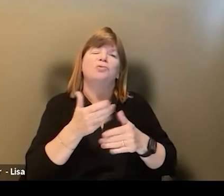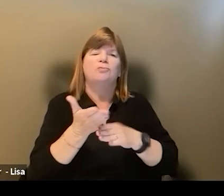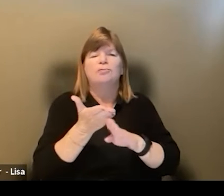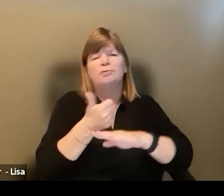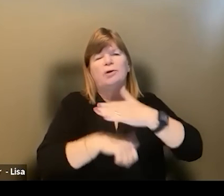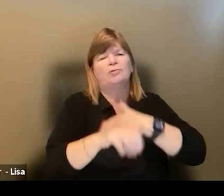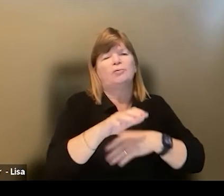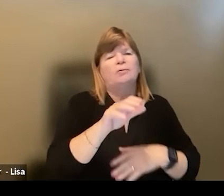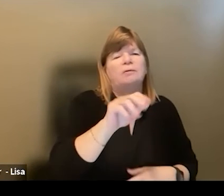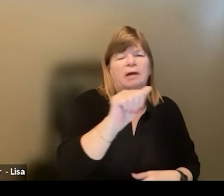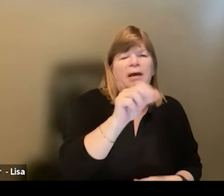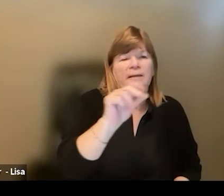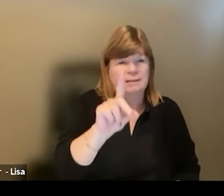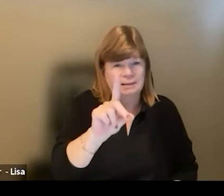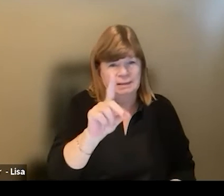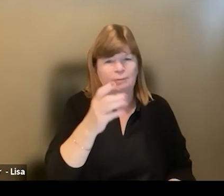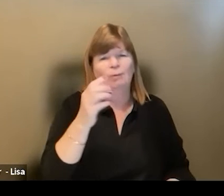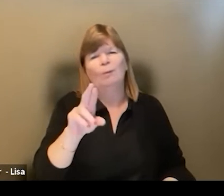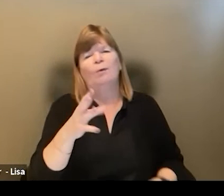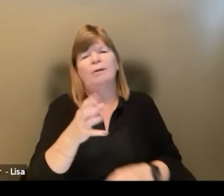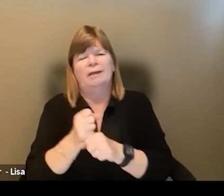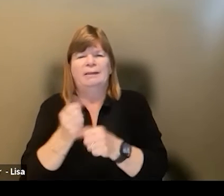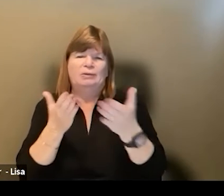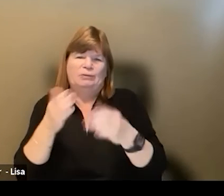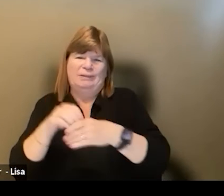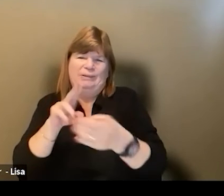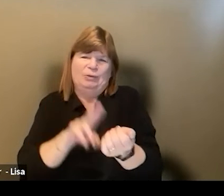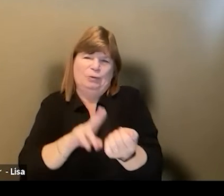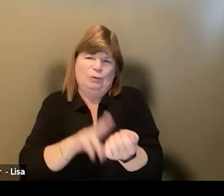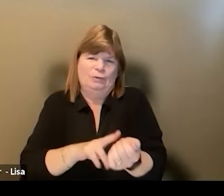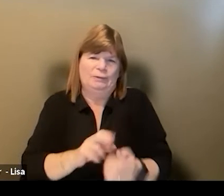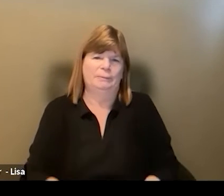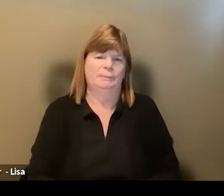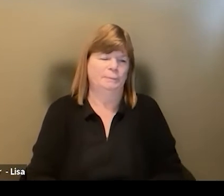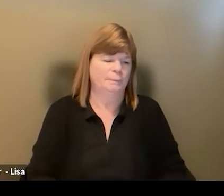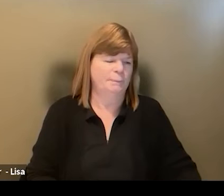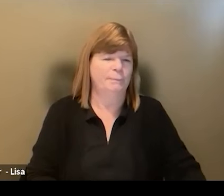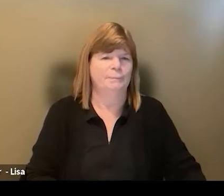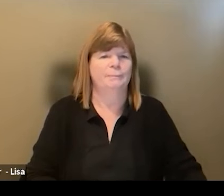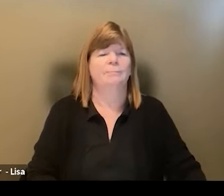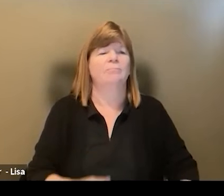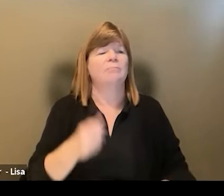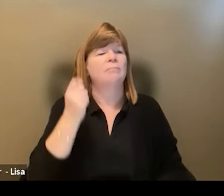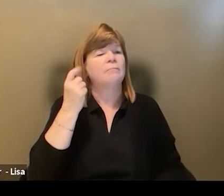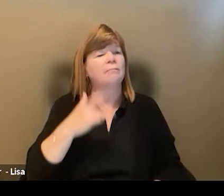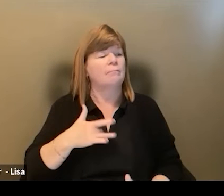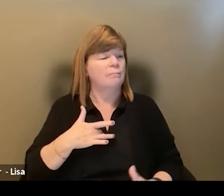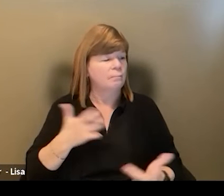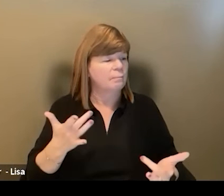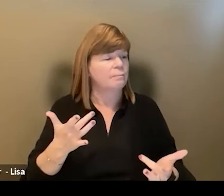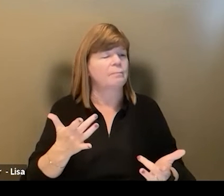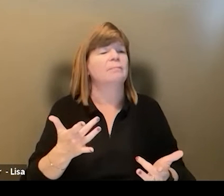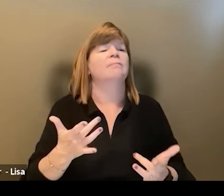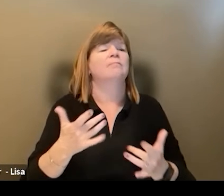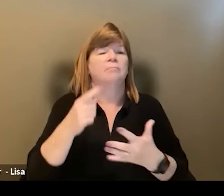and disabled waiver, or who receive services in a nursing facility. So updates made